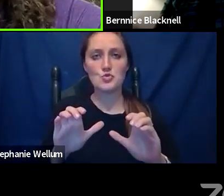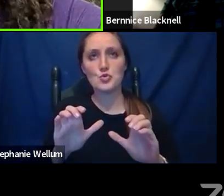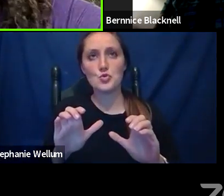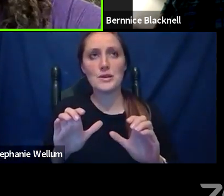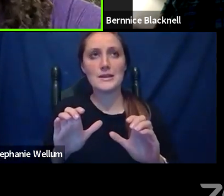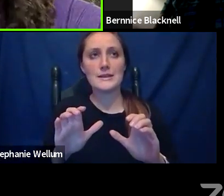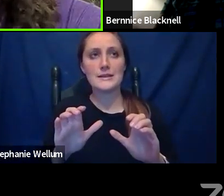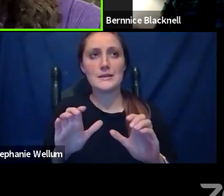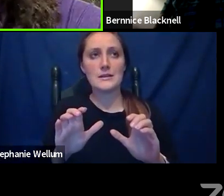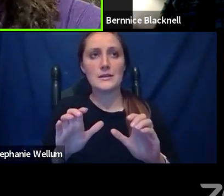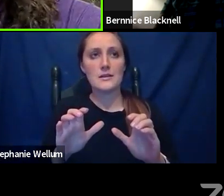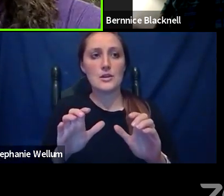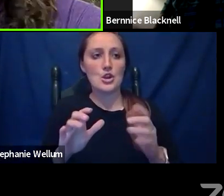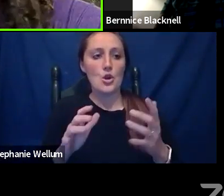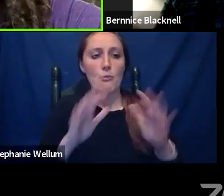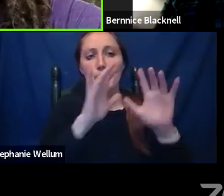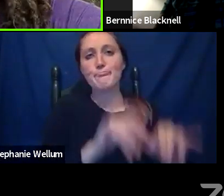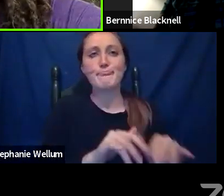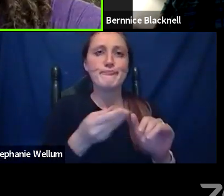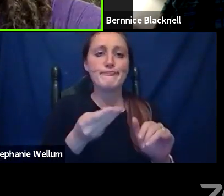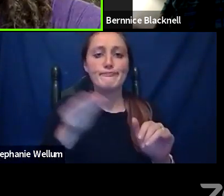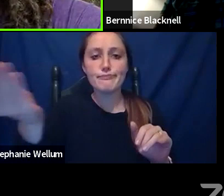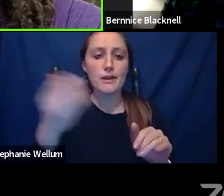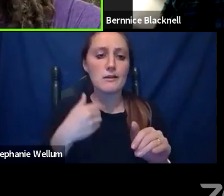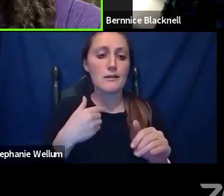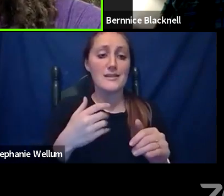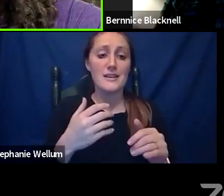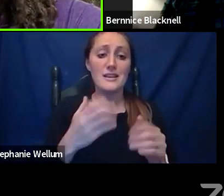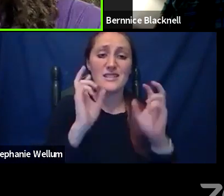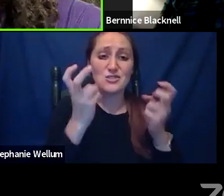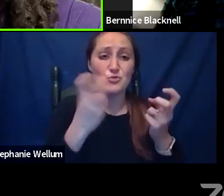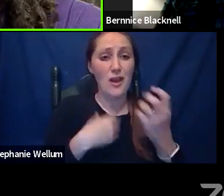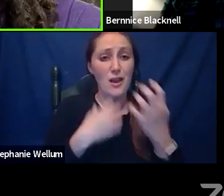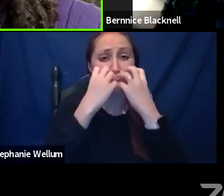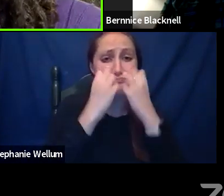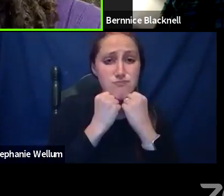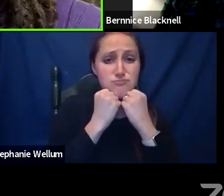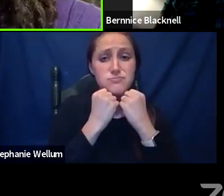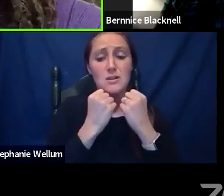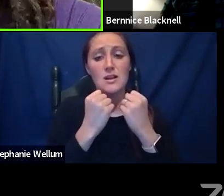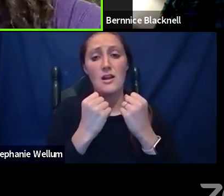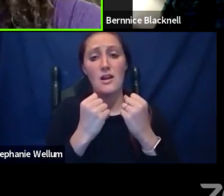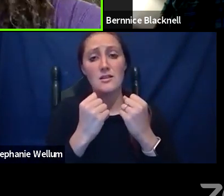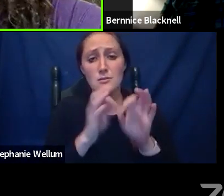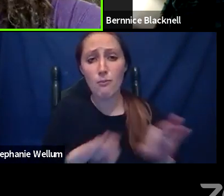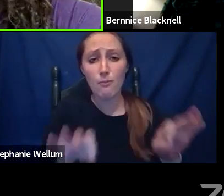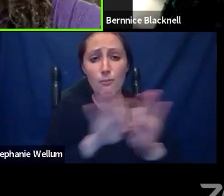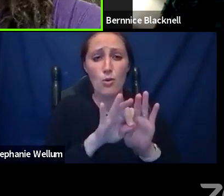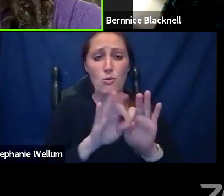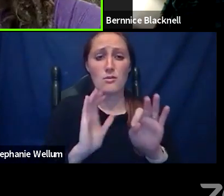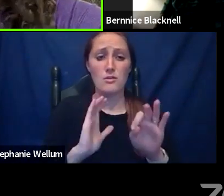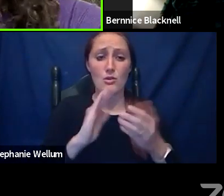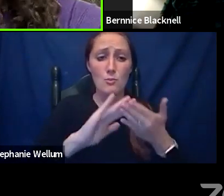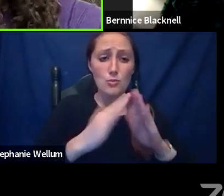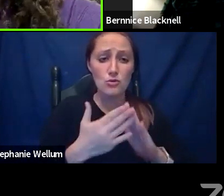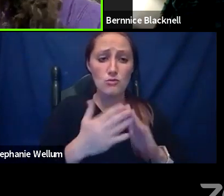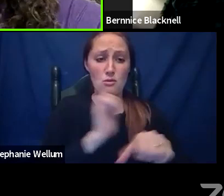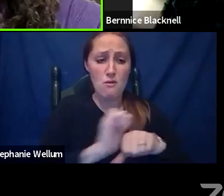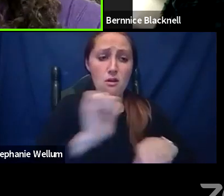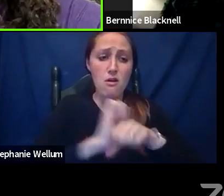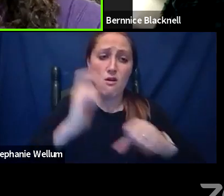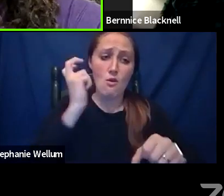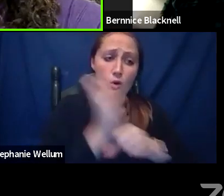where we've worked really hard on this as a community for years and benefited from a lot of these changes, to have